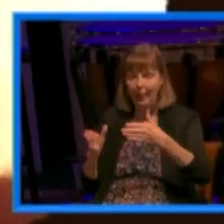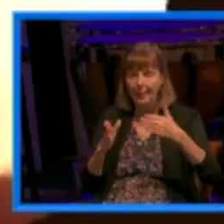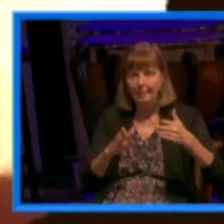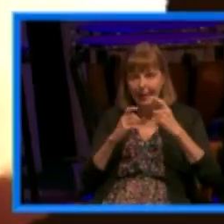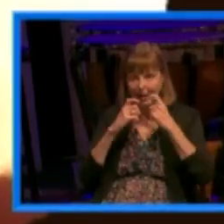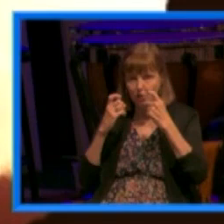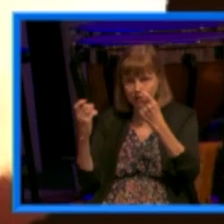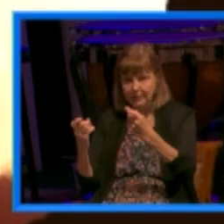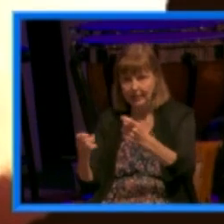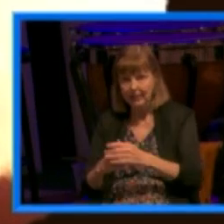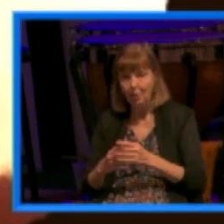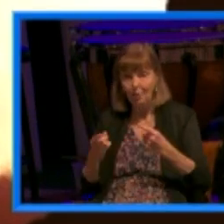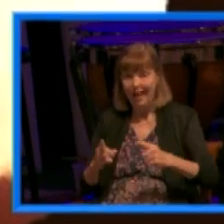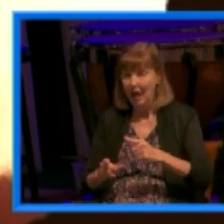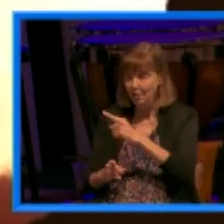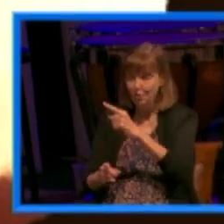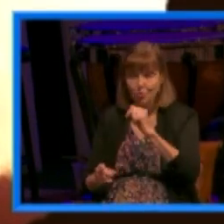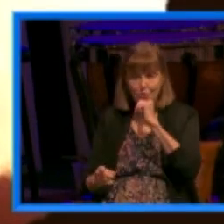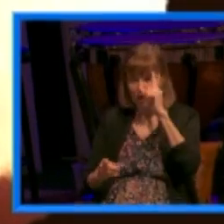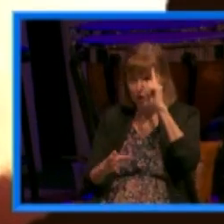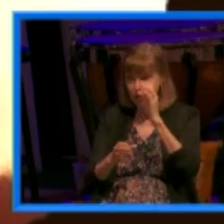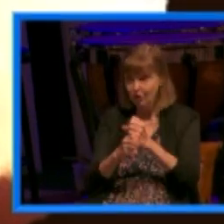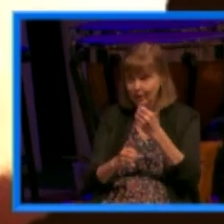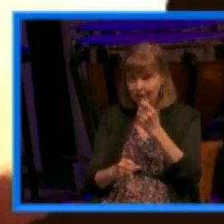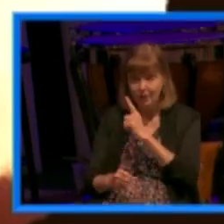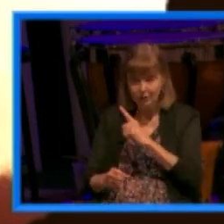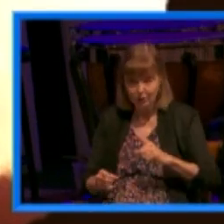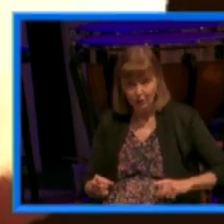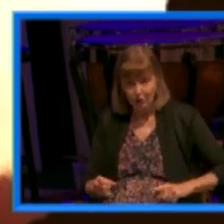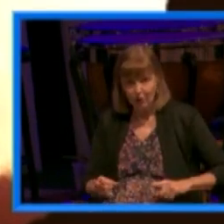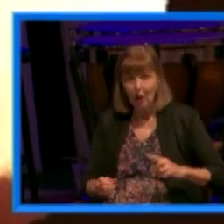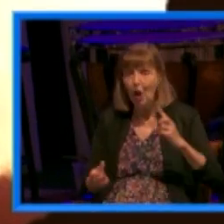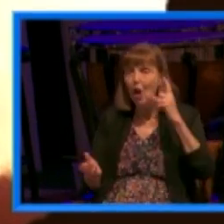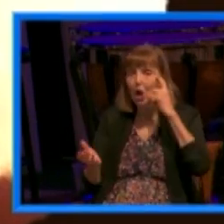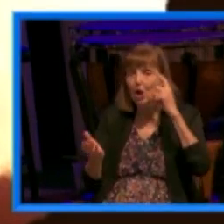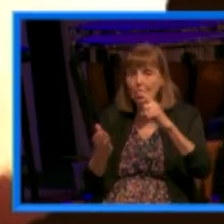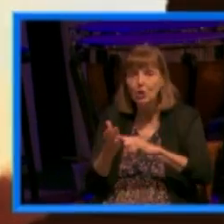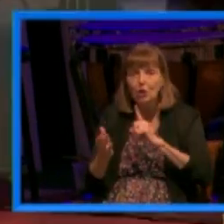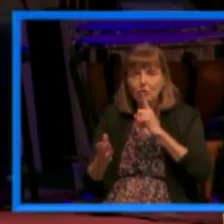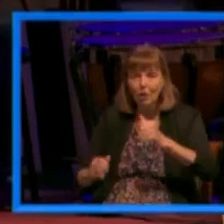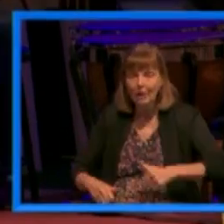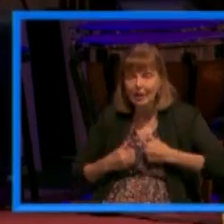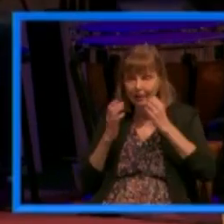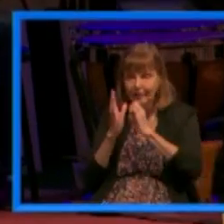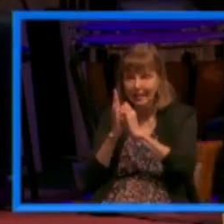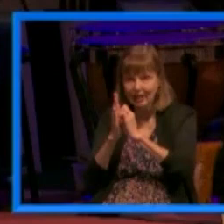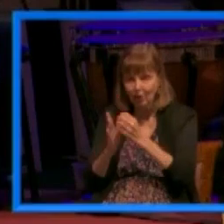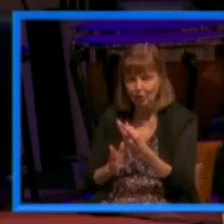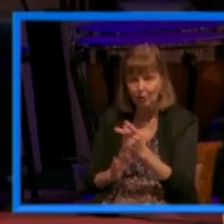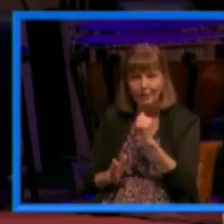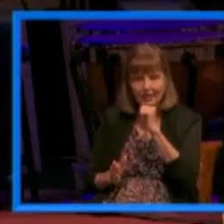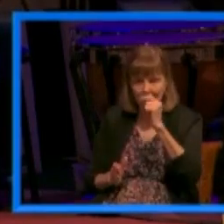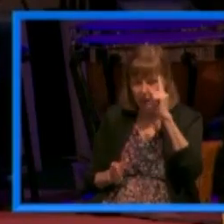don't trust the Lord. Notice in this real life example what takes place when they don't trust the Lord. Look at